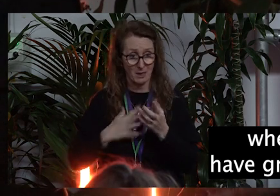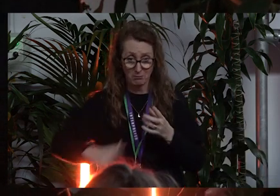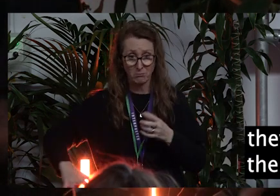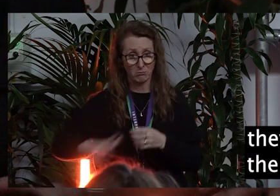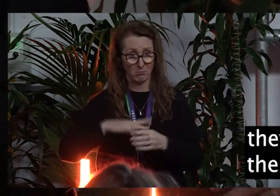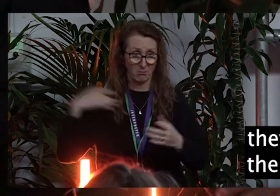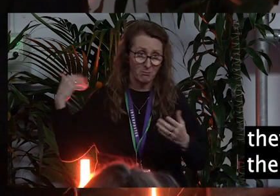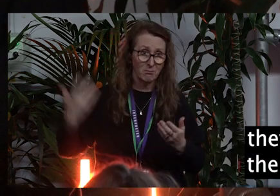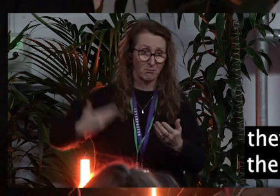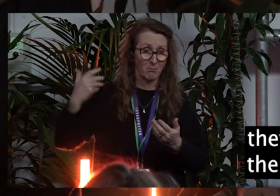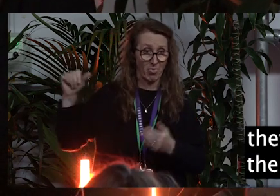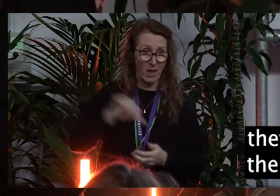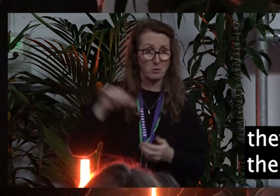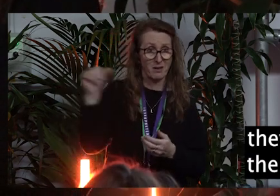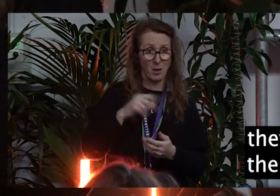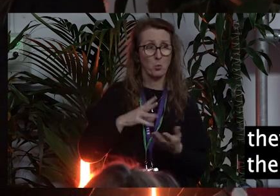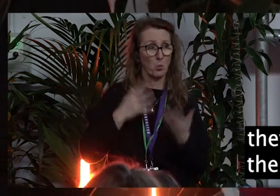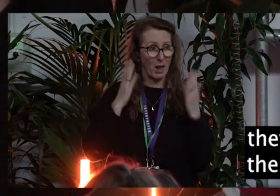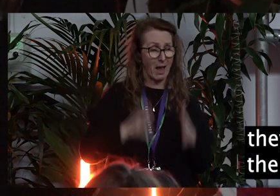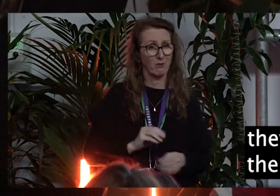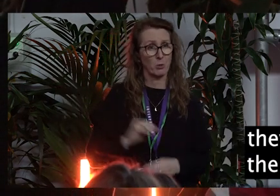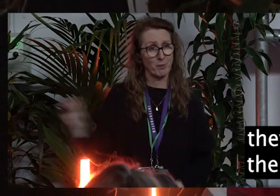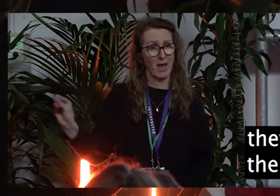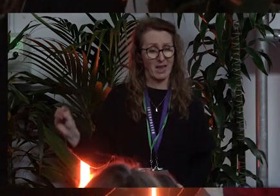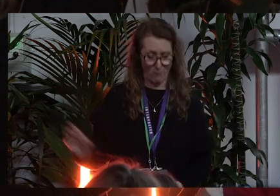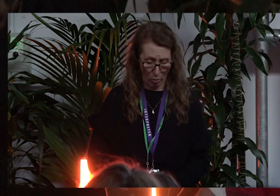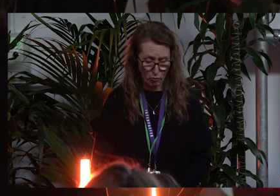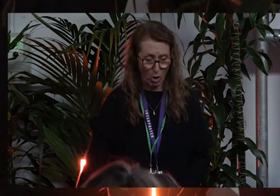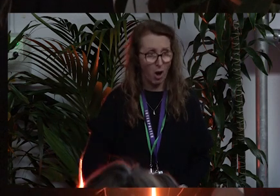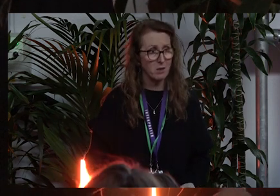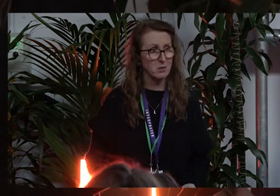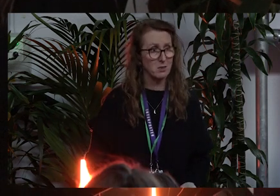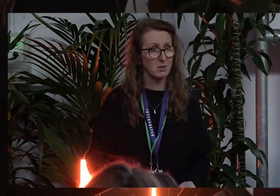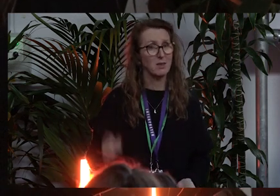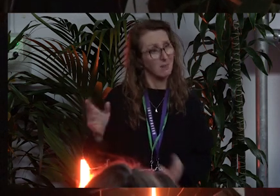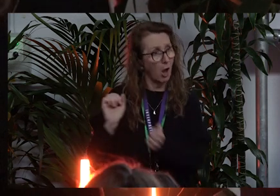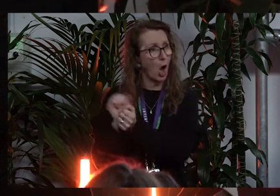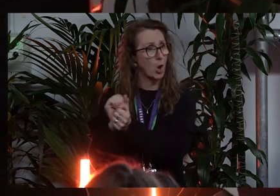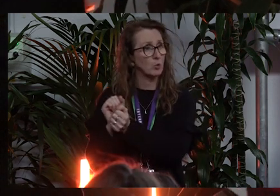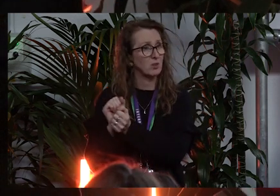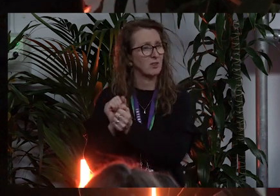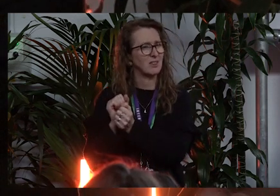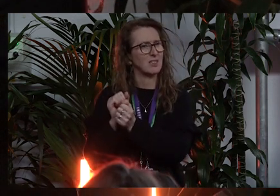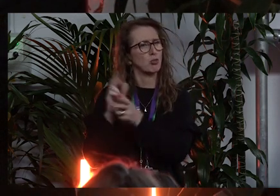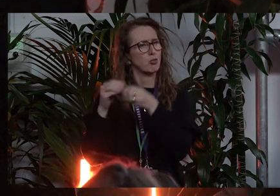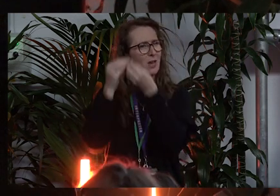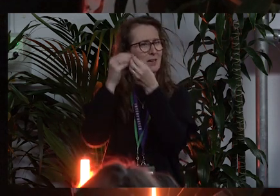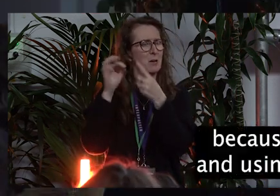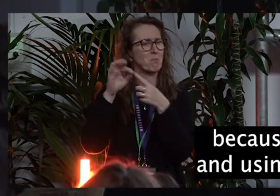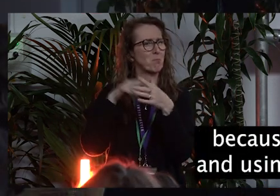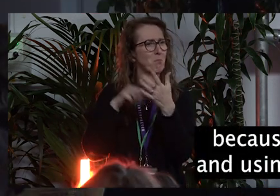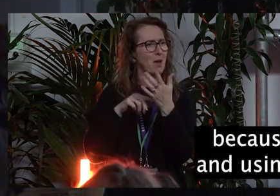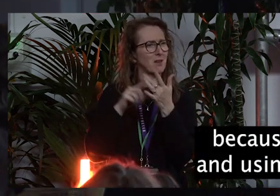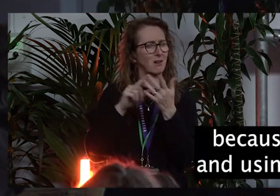and thousands of years, they will have to pay him a royalty for the grass that's under their feet. It will belong to him because he's put it under a patent. So you can imagine the complexities